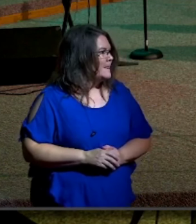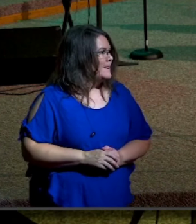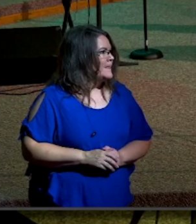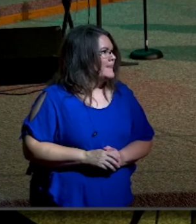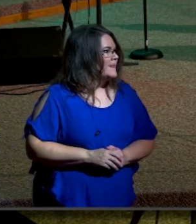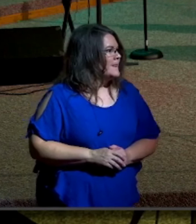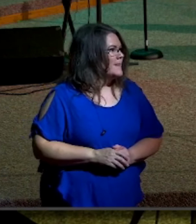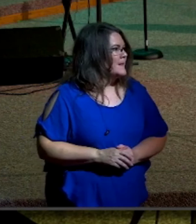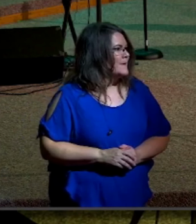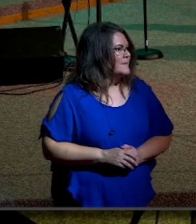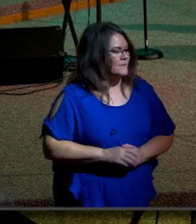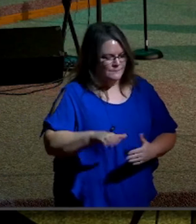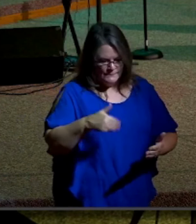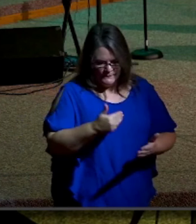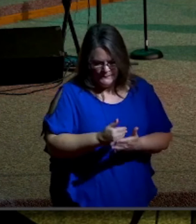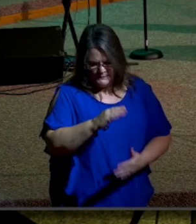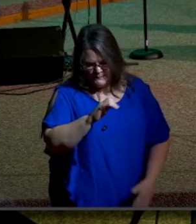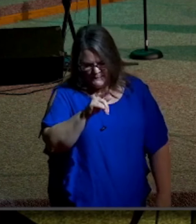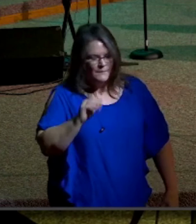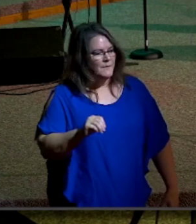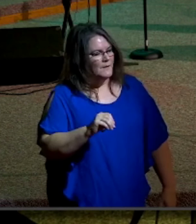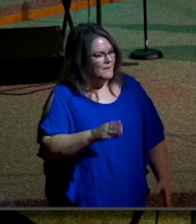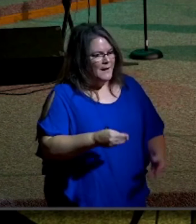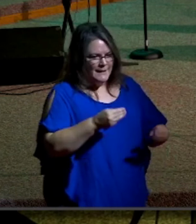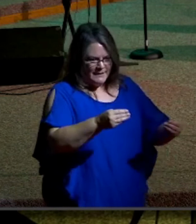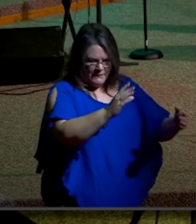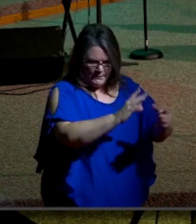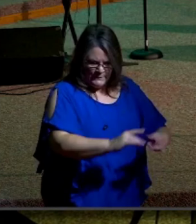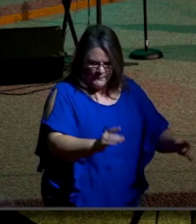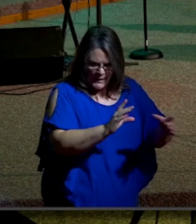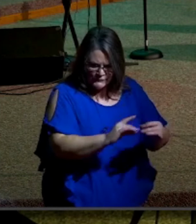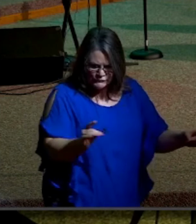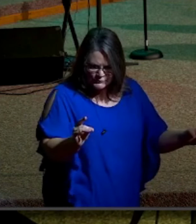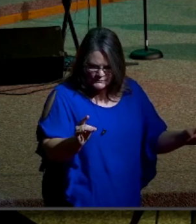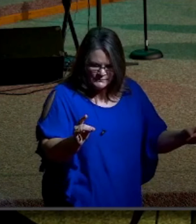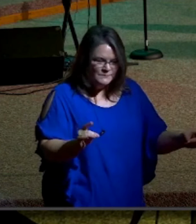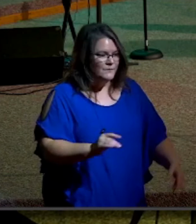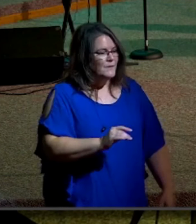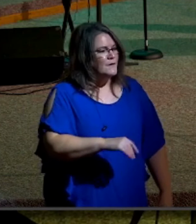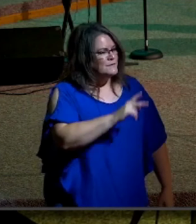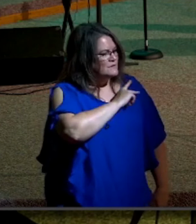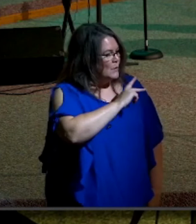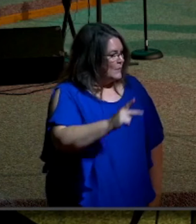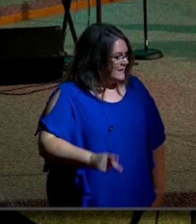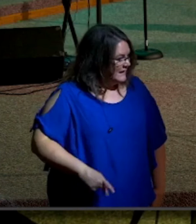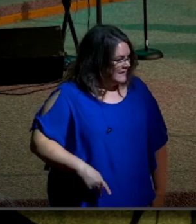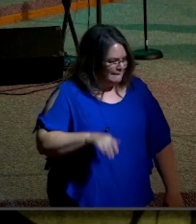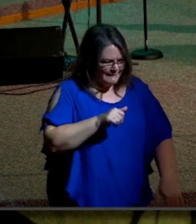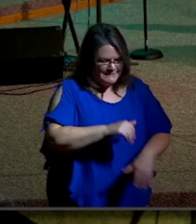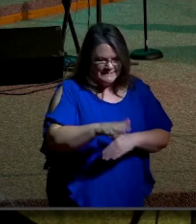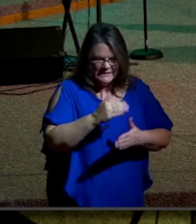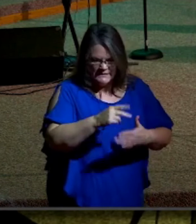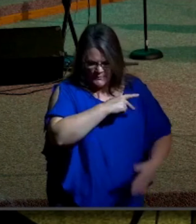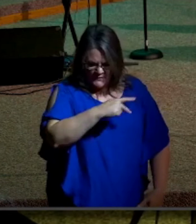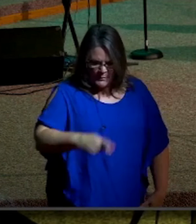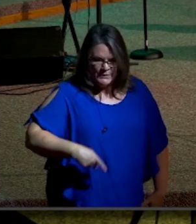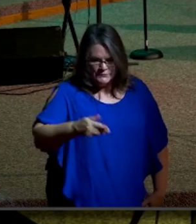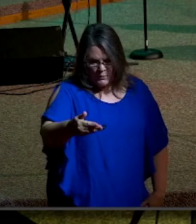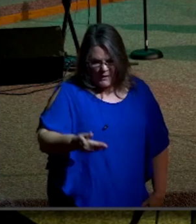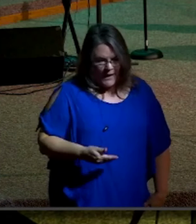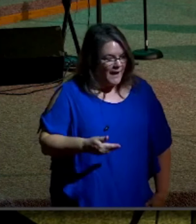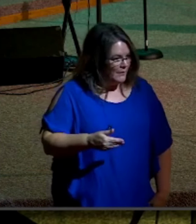came to Balaam and gave him Balak's message. So Balak the king sends some of his princes to hire Balaam to